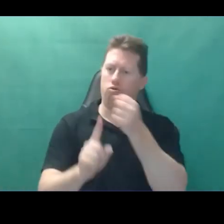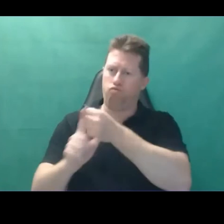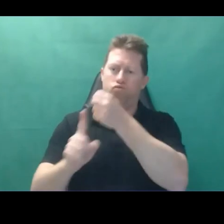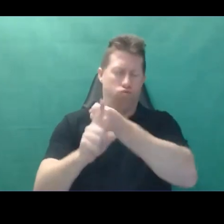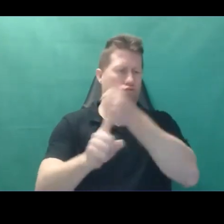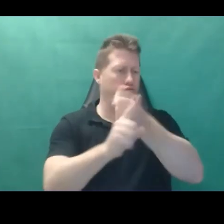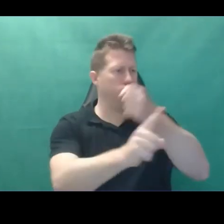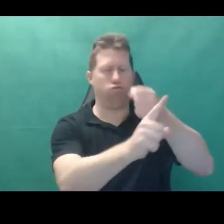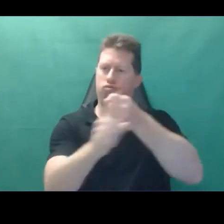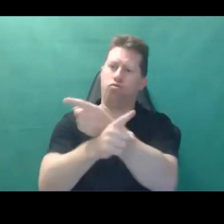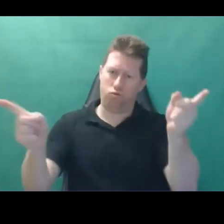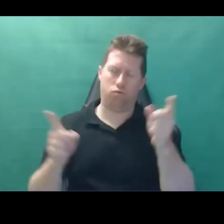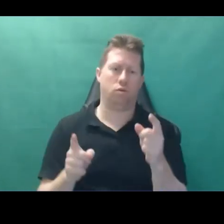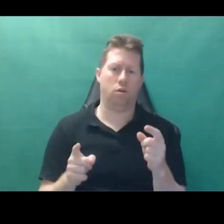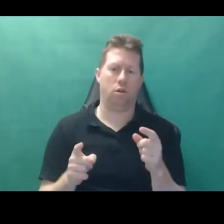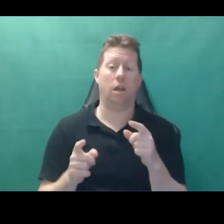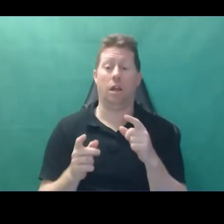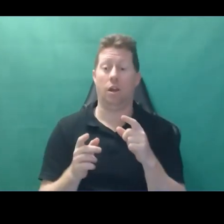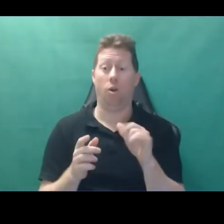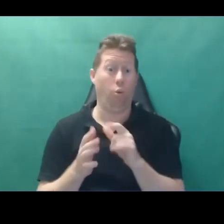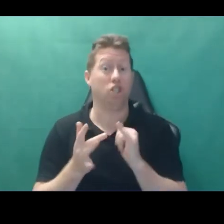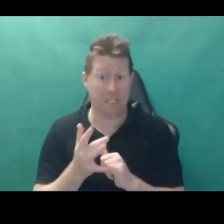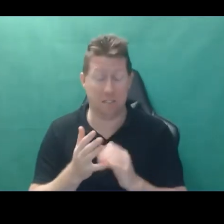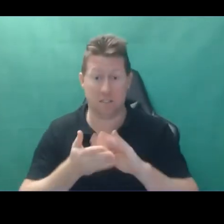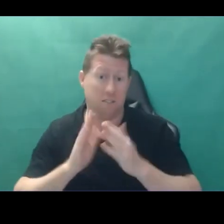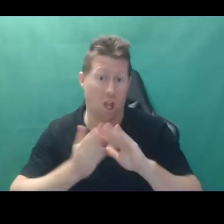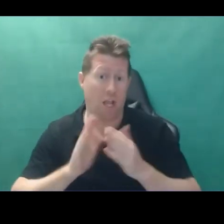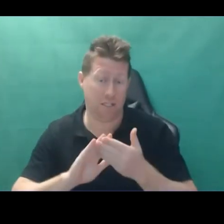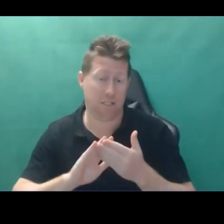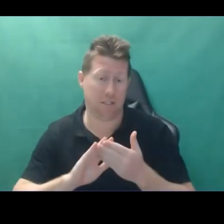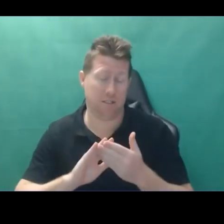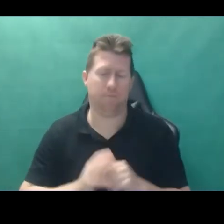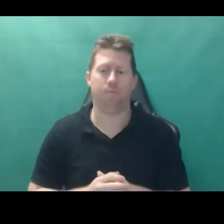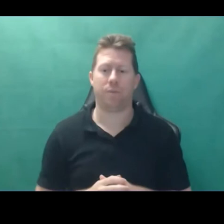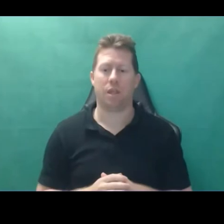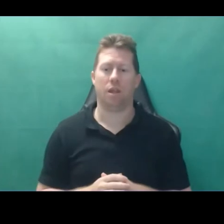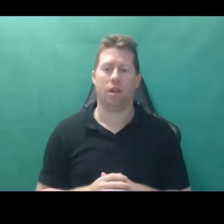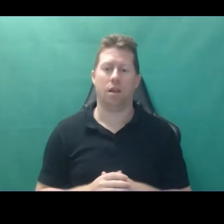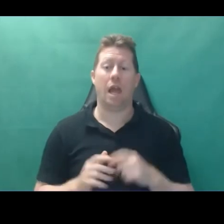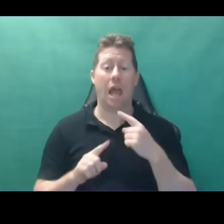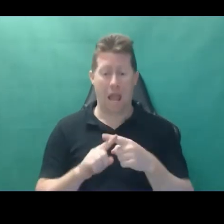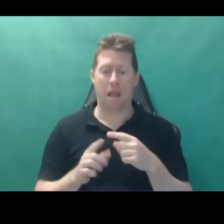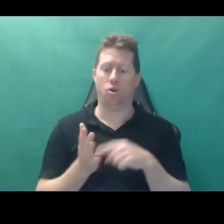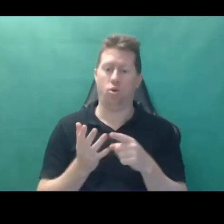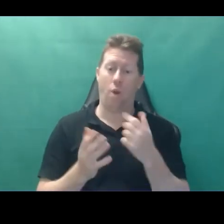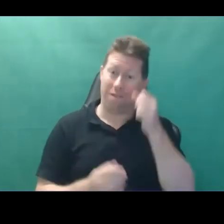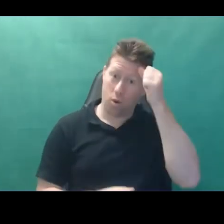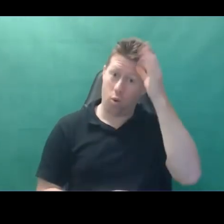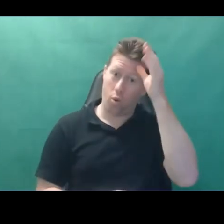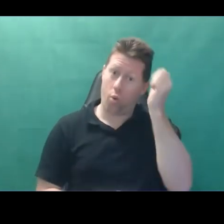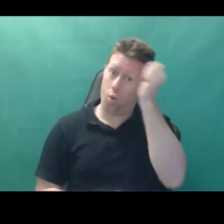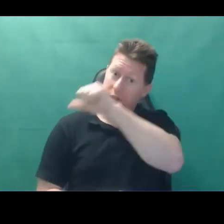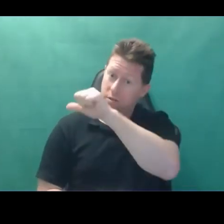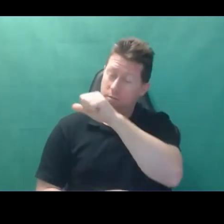and which is society. And finally, um, to have the wisdom to know the